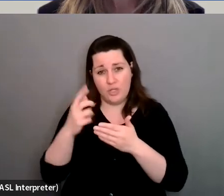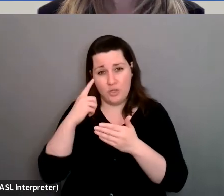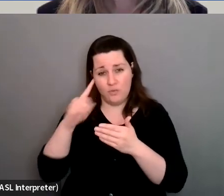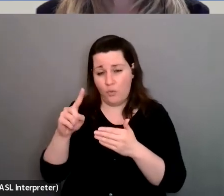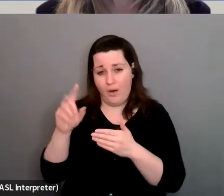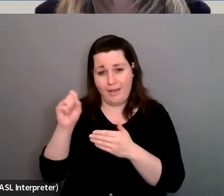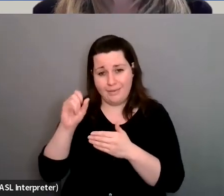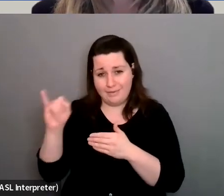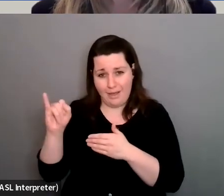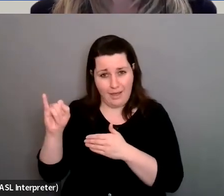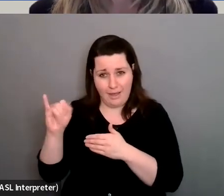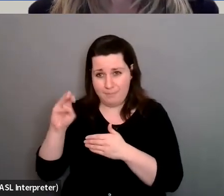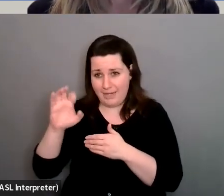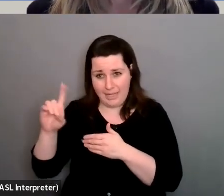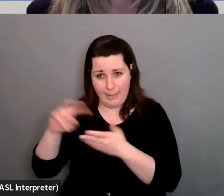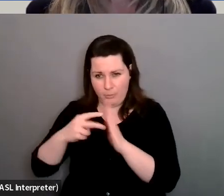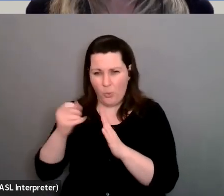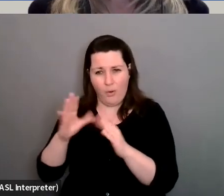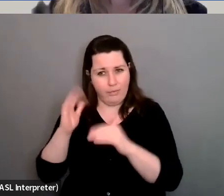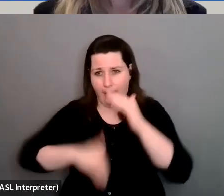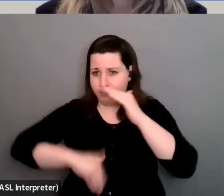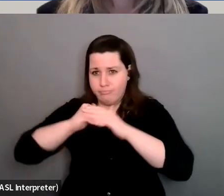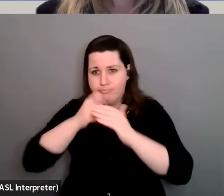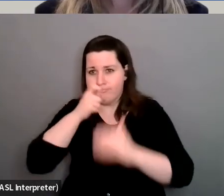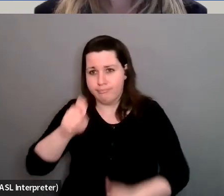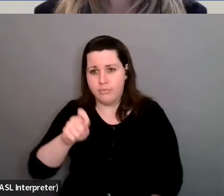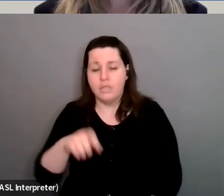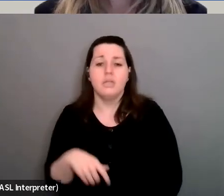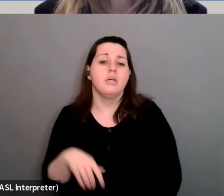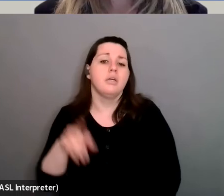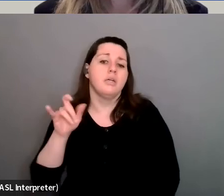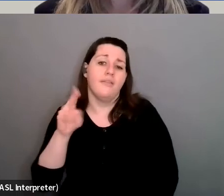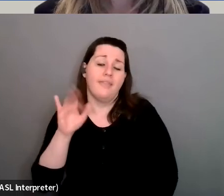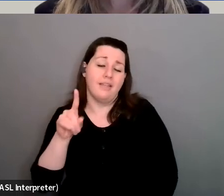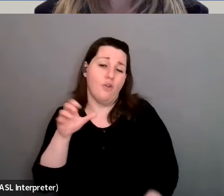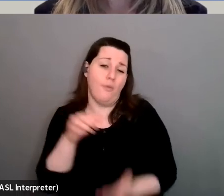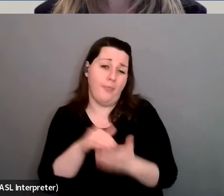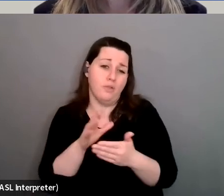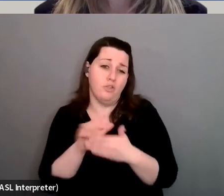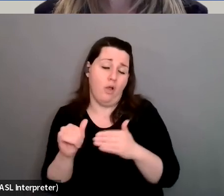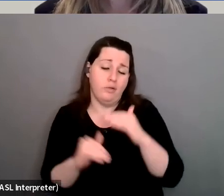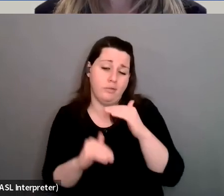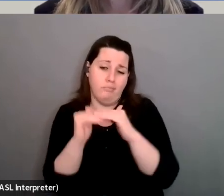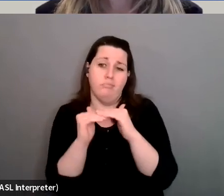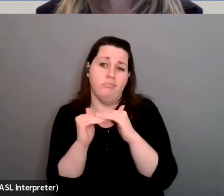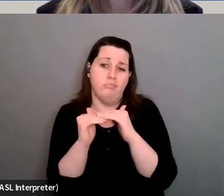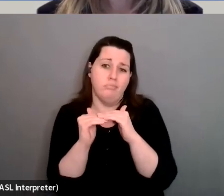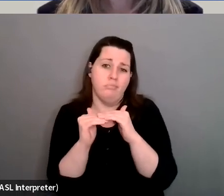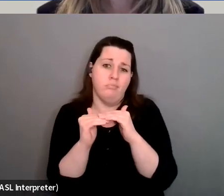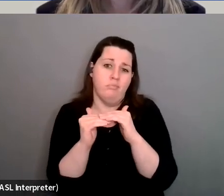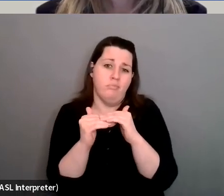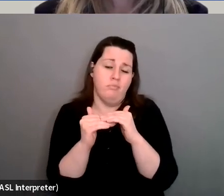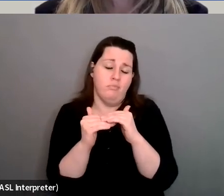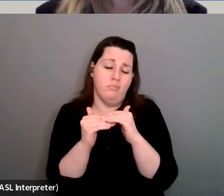limit, period? So 100,000 is the limit that you can have in an ABLE